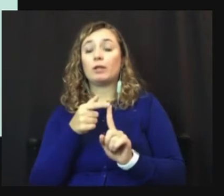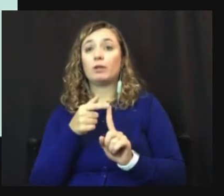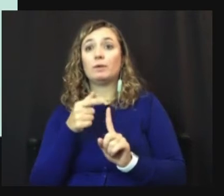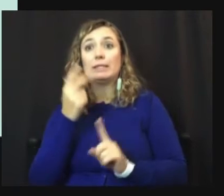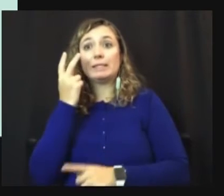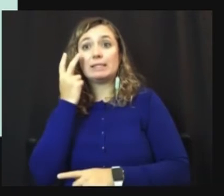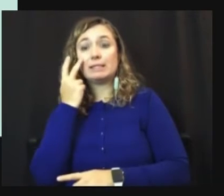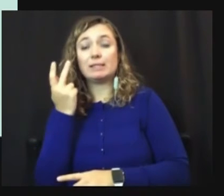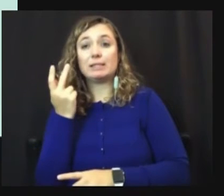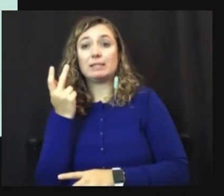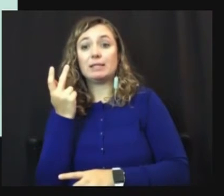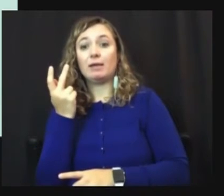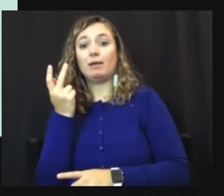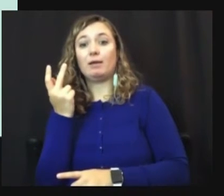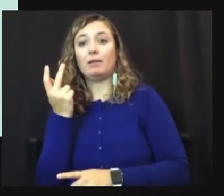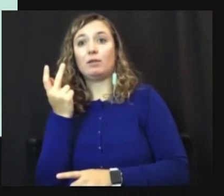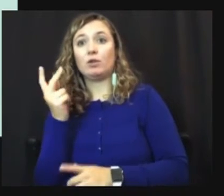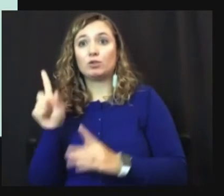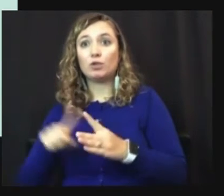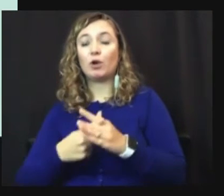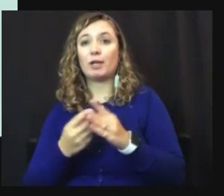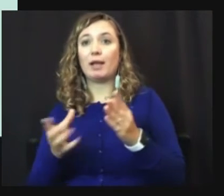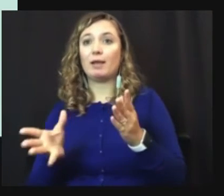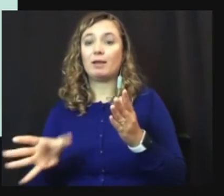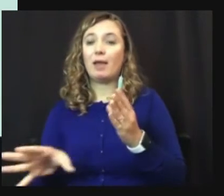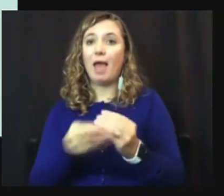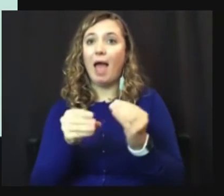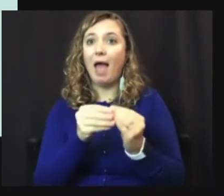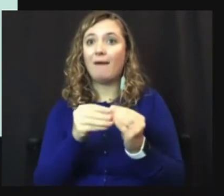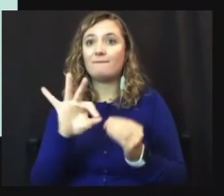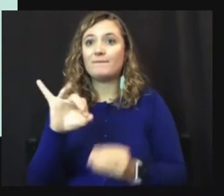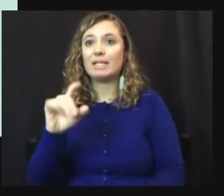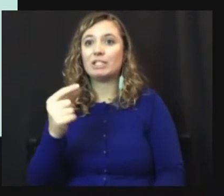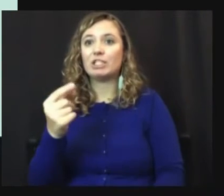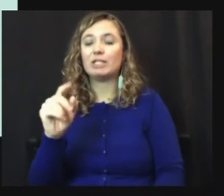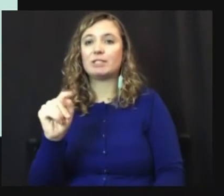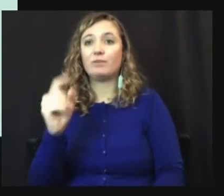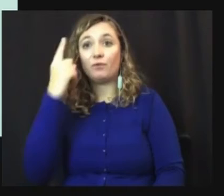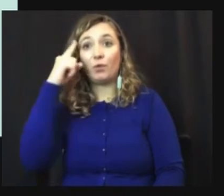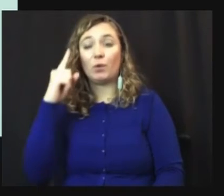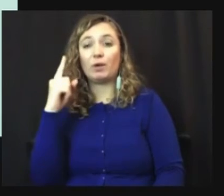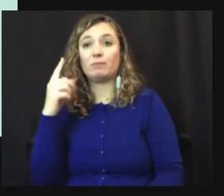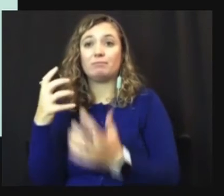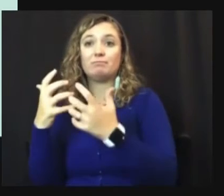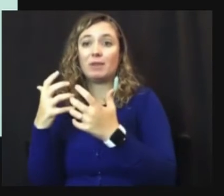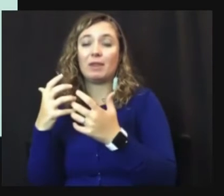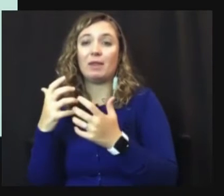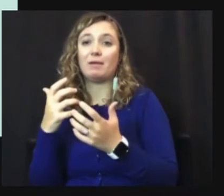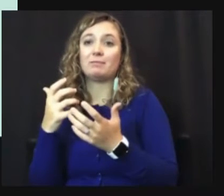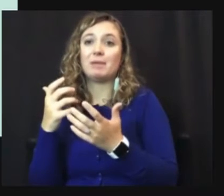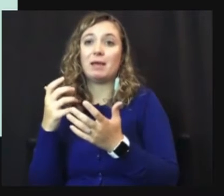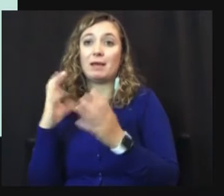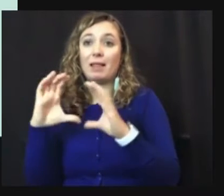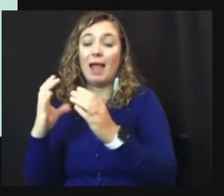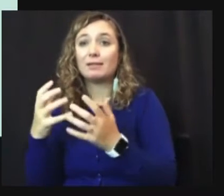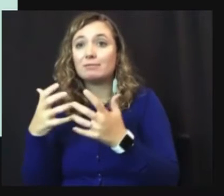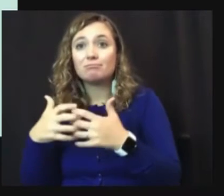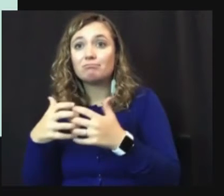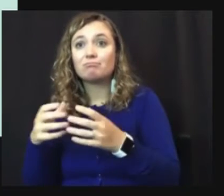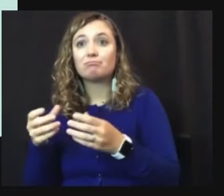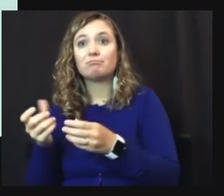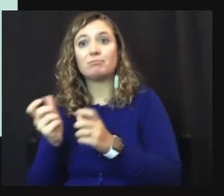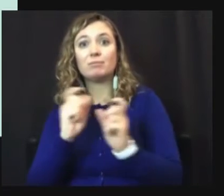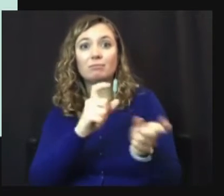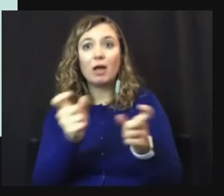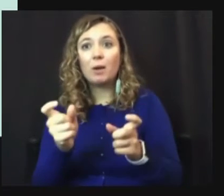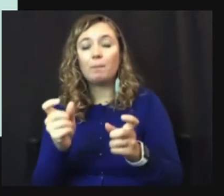students will be wanting to use them. It helps us to focus in the class. Maybe our eyes aren't on the screen